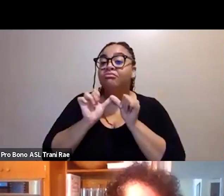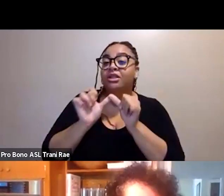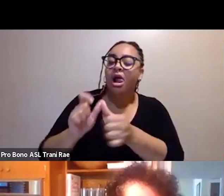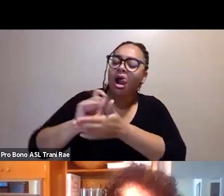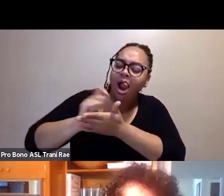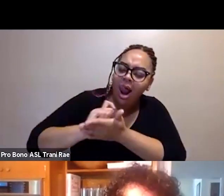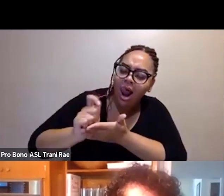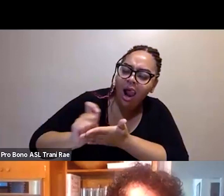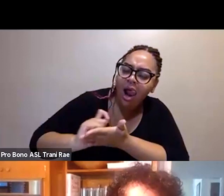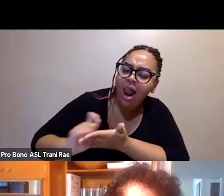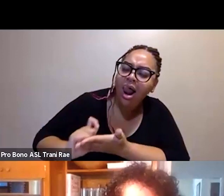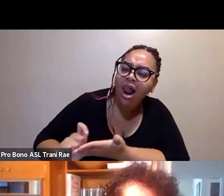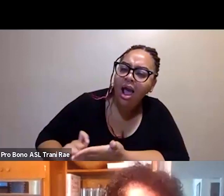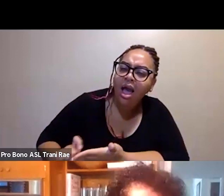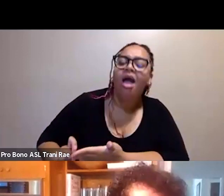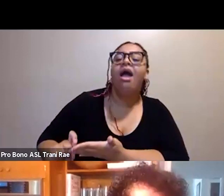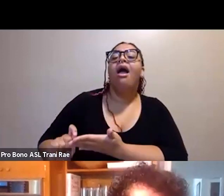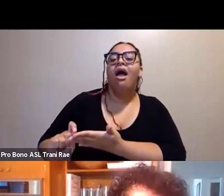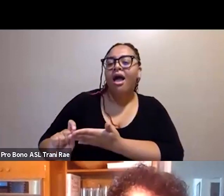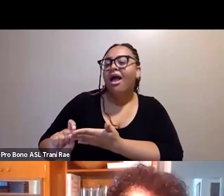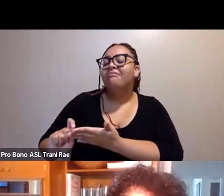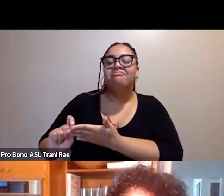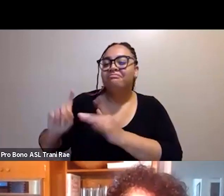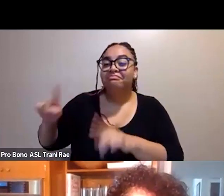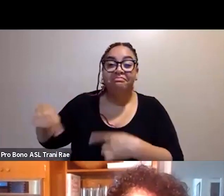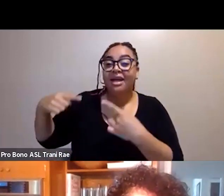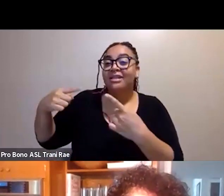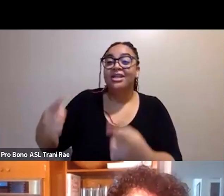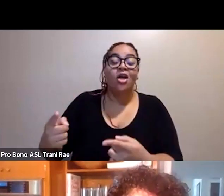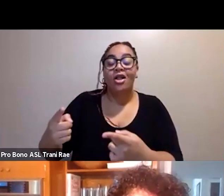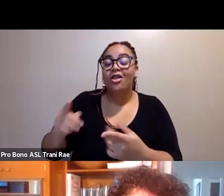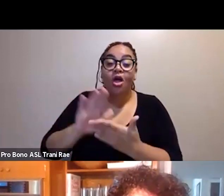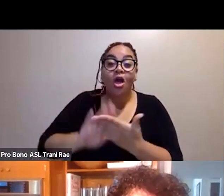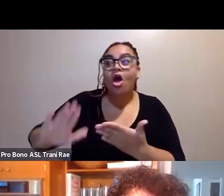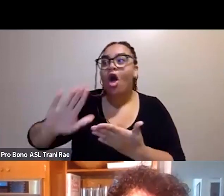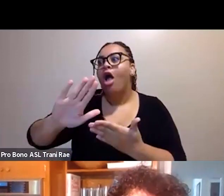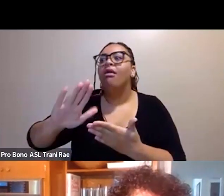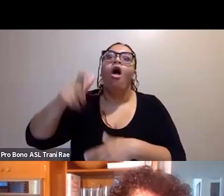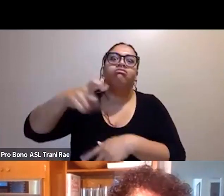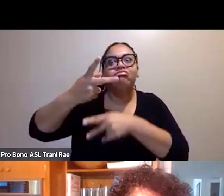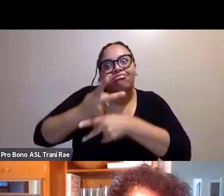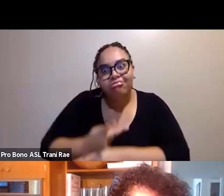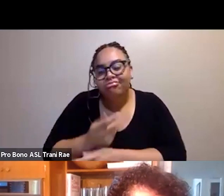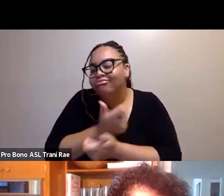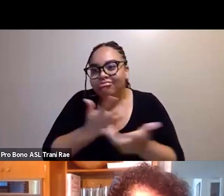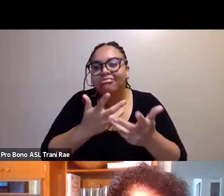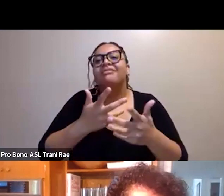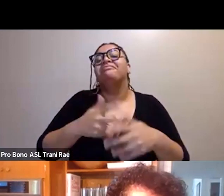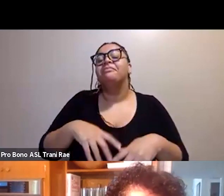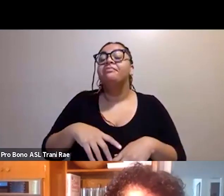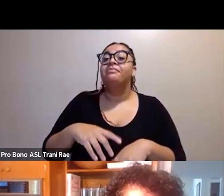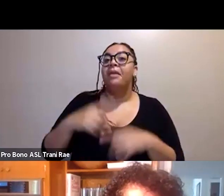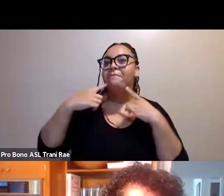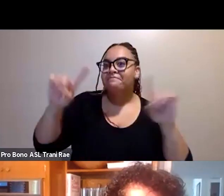her college-ruled notepads till those pesky college and career things got in the way. Finally, after earning her PhD in